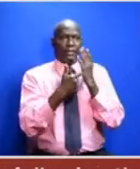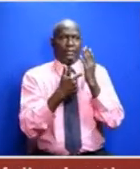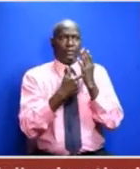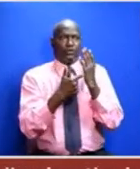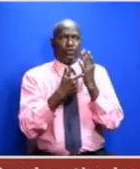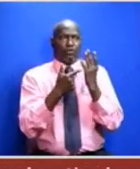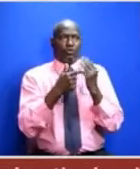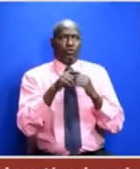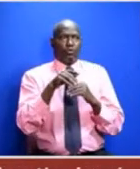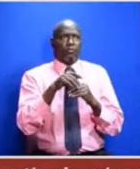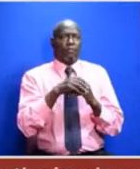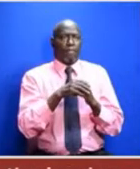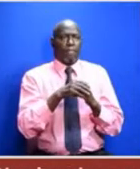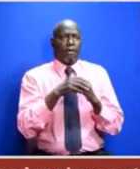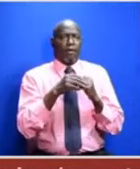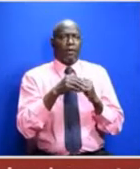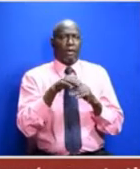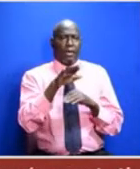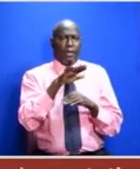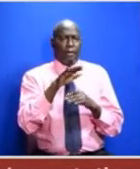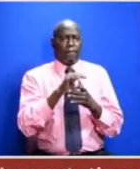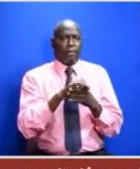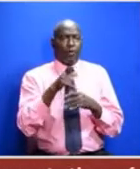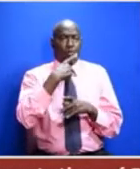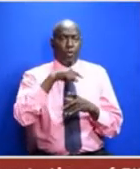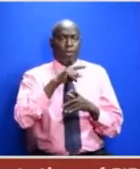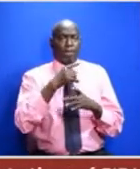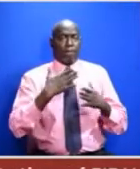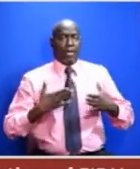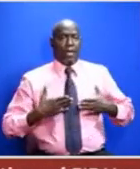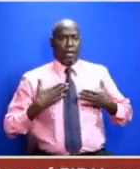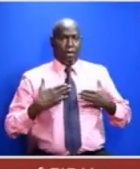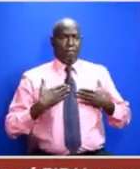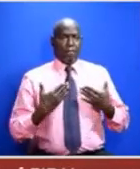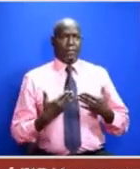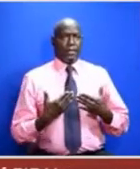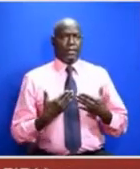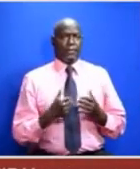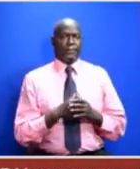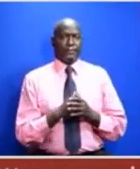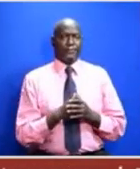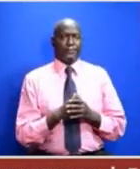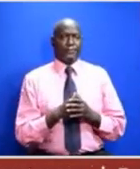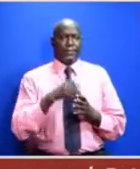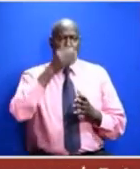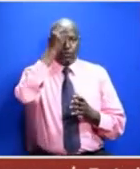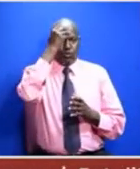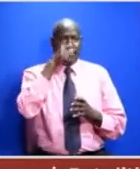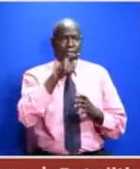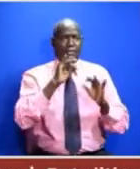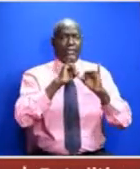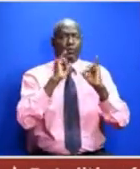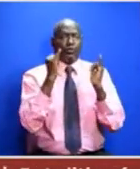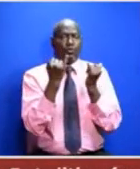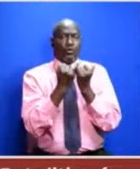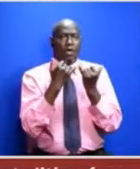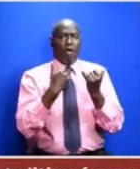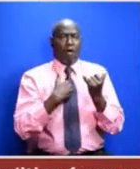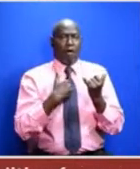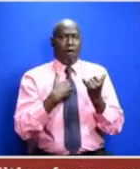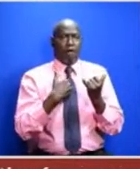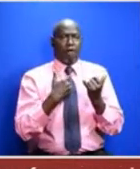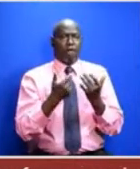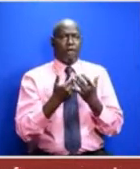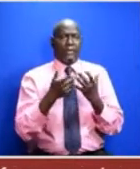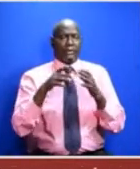digital platforms. We are happy. The students of this institution have